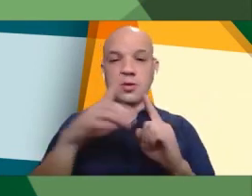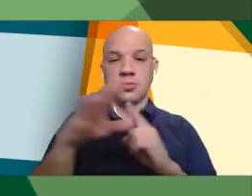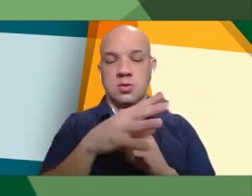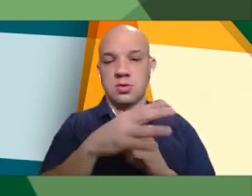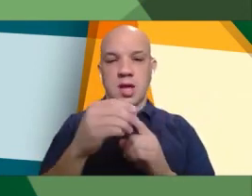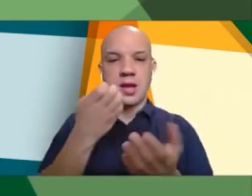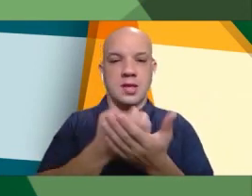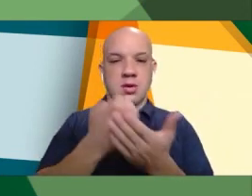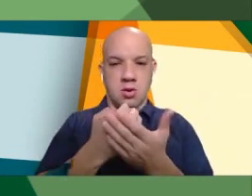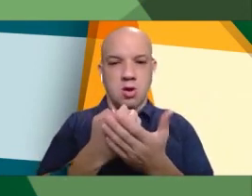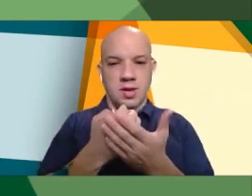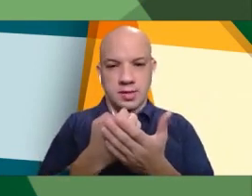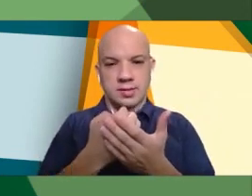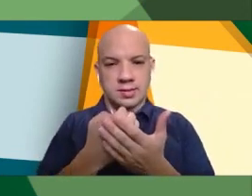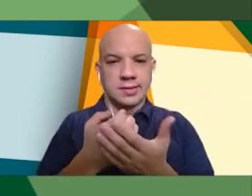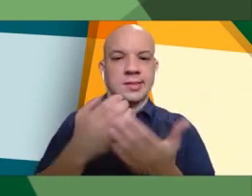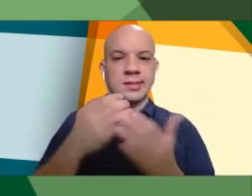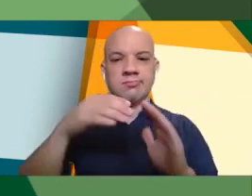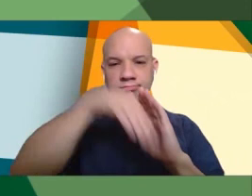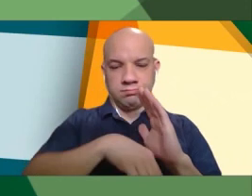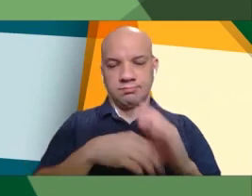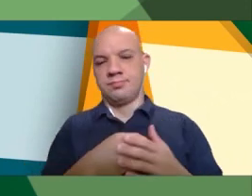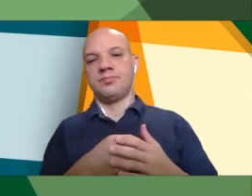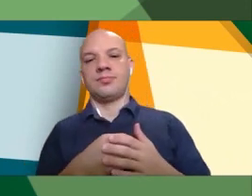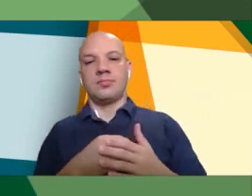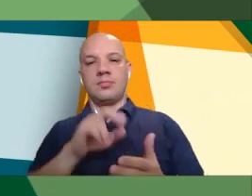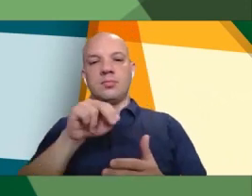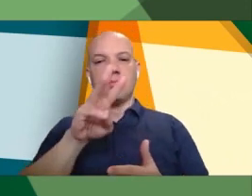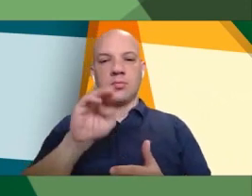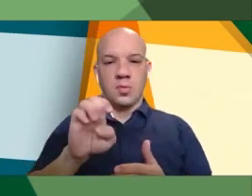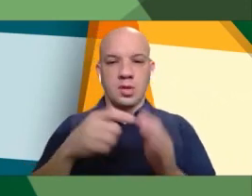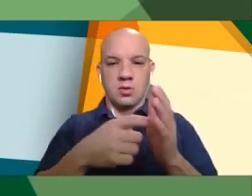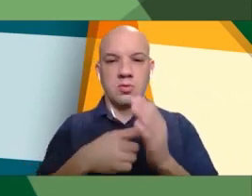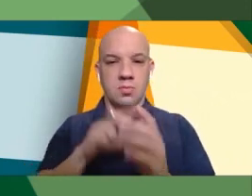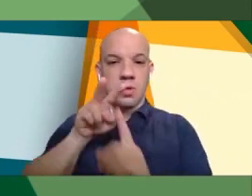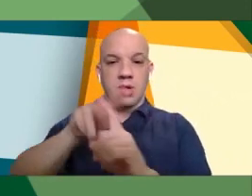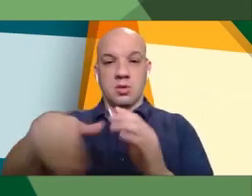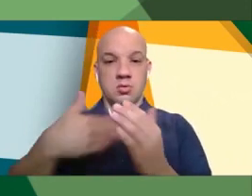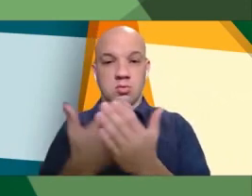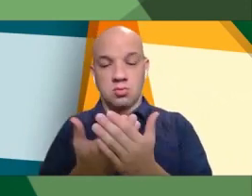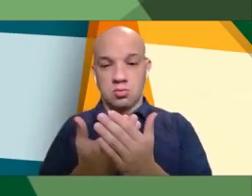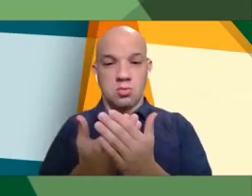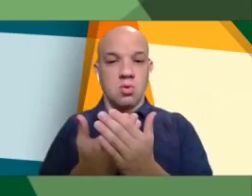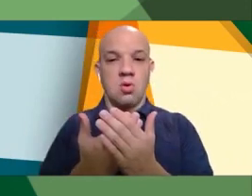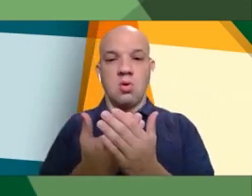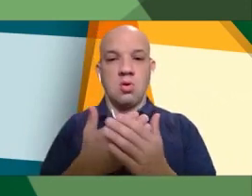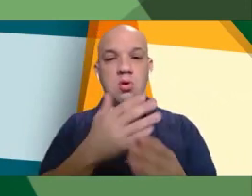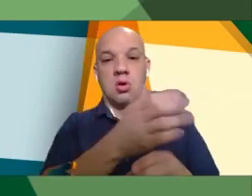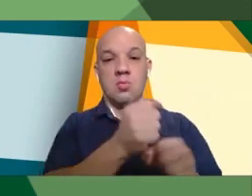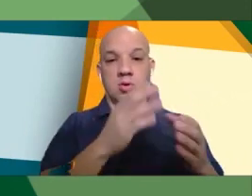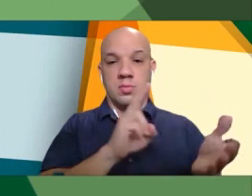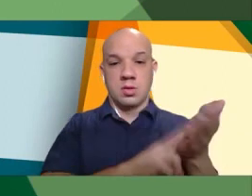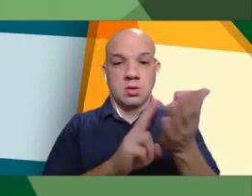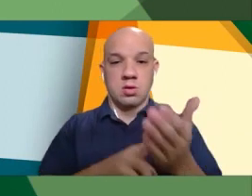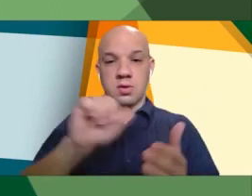MWBE participation requirement. MWBE requirements apply to all procurement contracts of 10,000